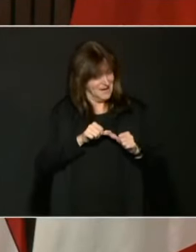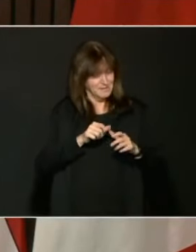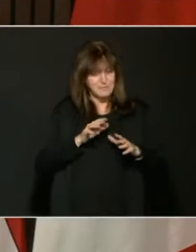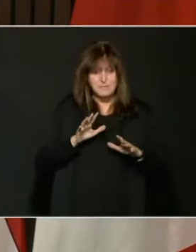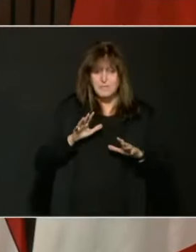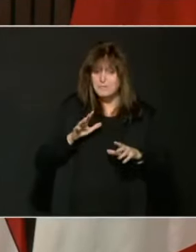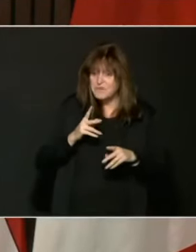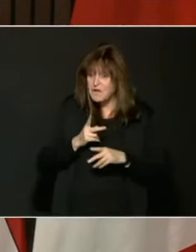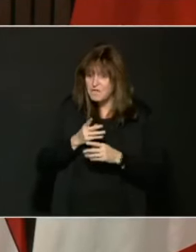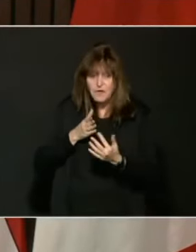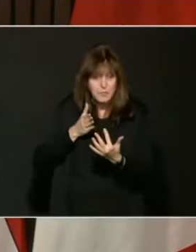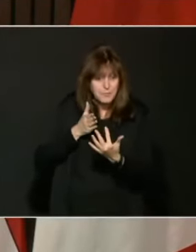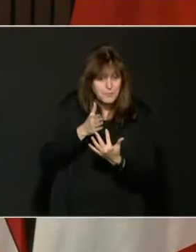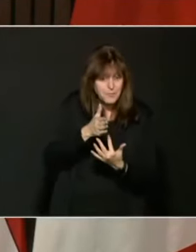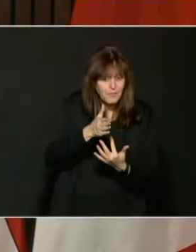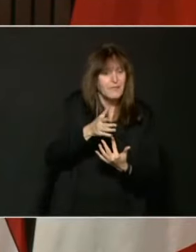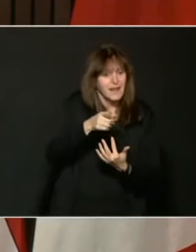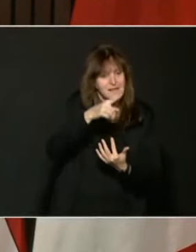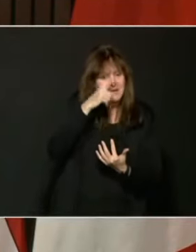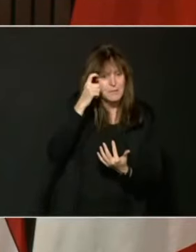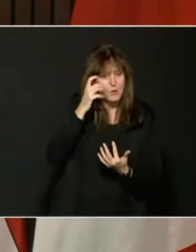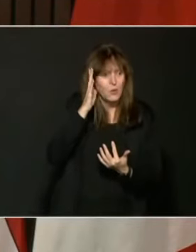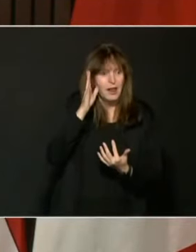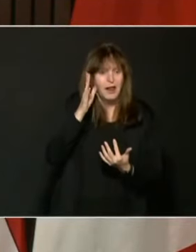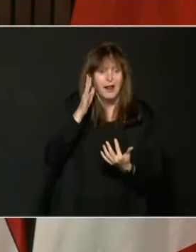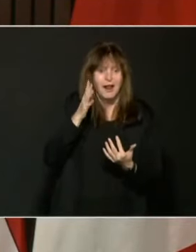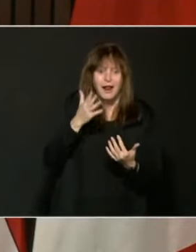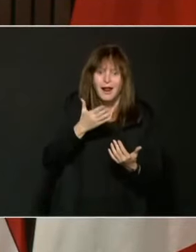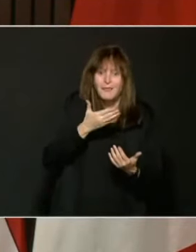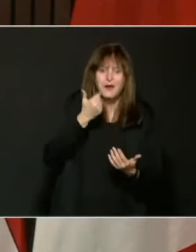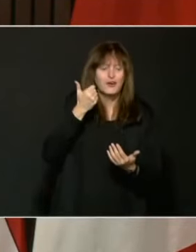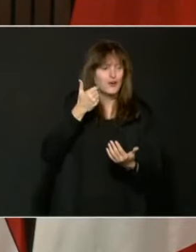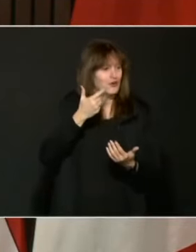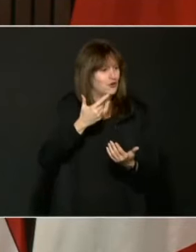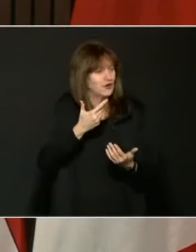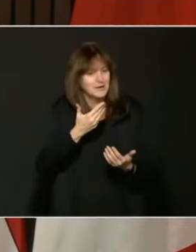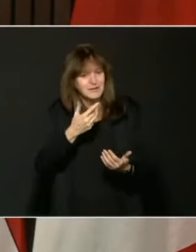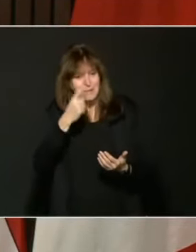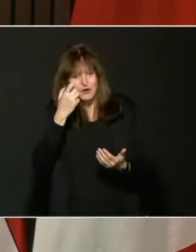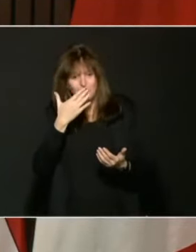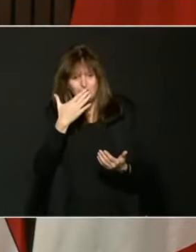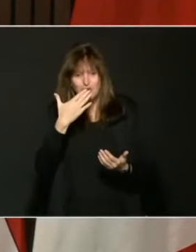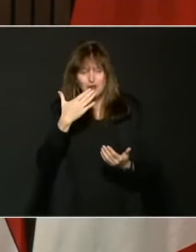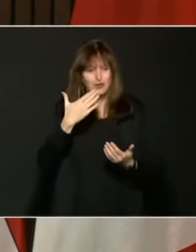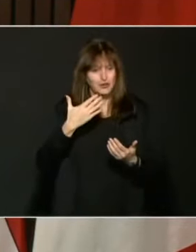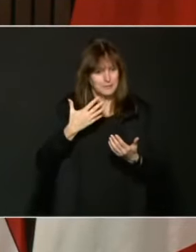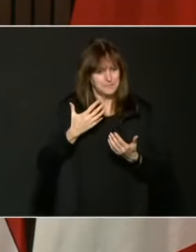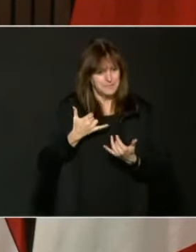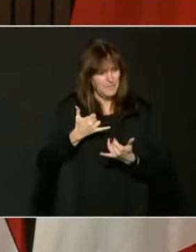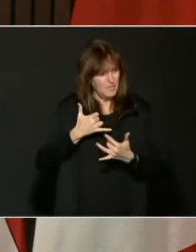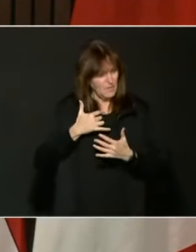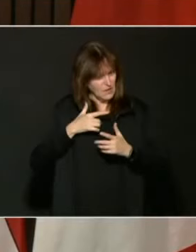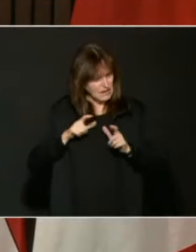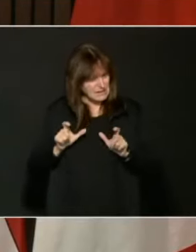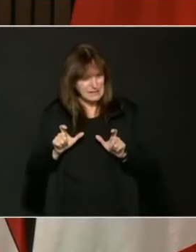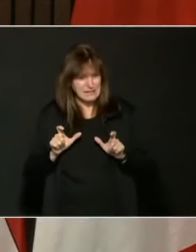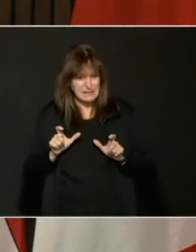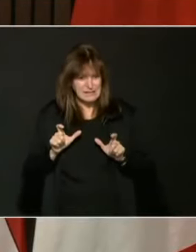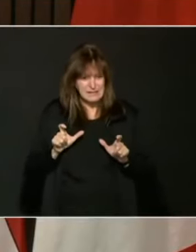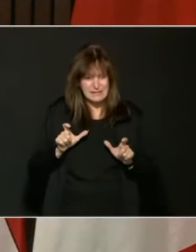stay-at-home order and the vaccinations. But if we let up, we will, with little doubt, lose the gains that we've worked so hard